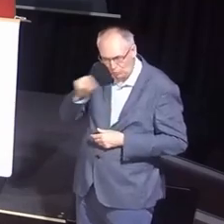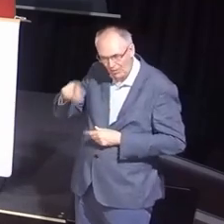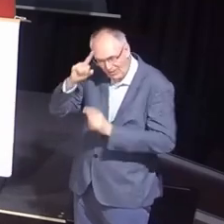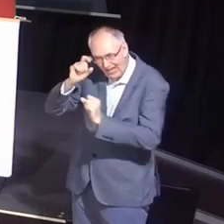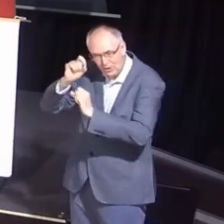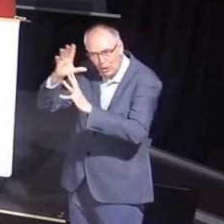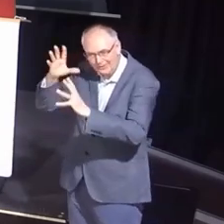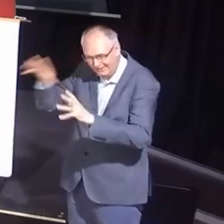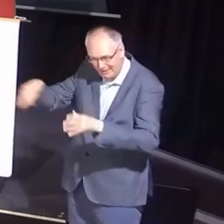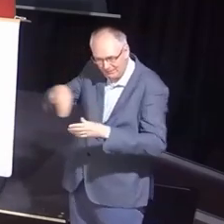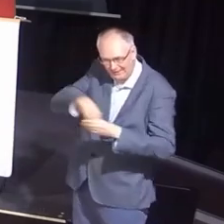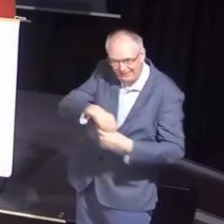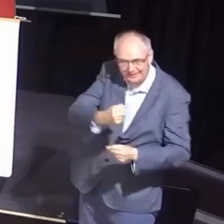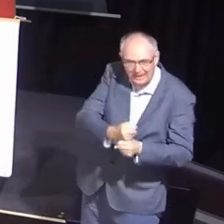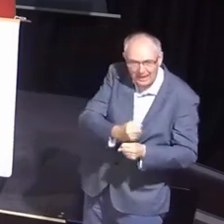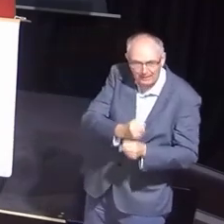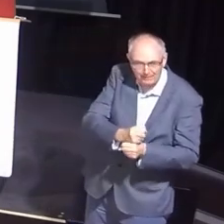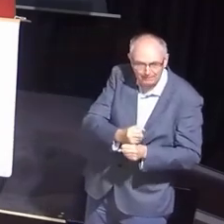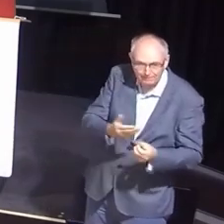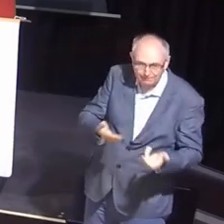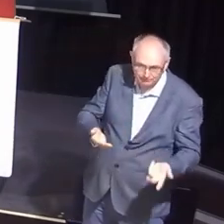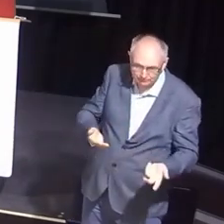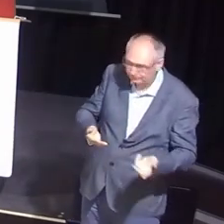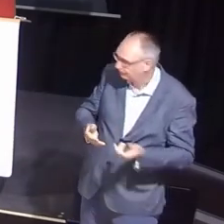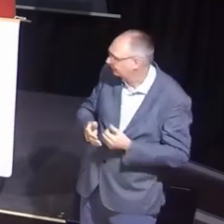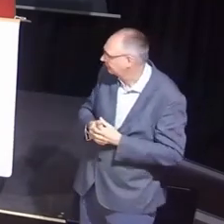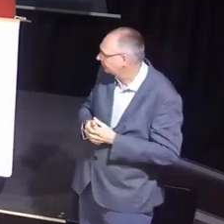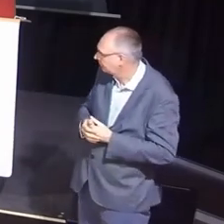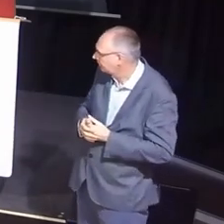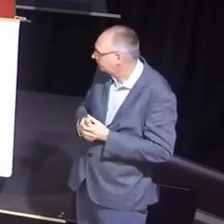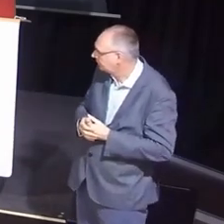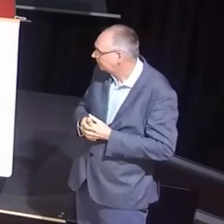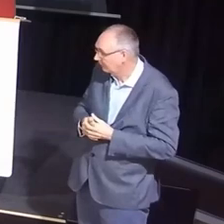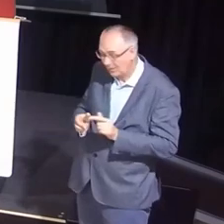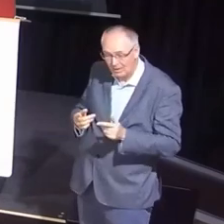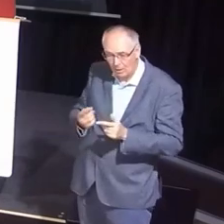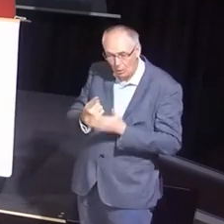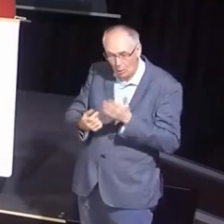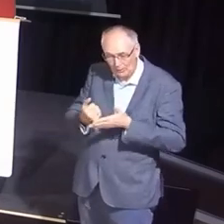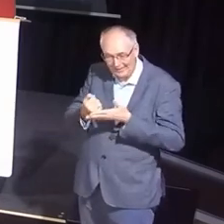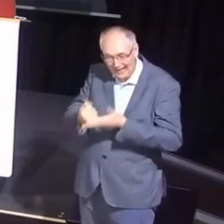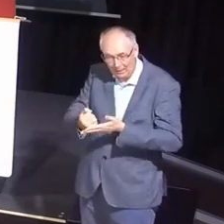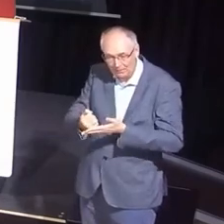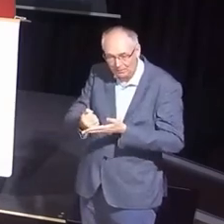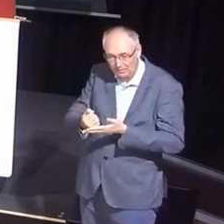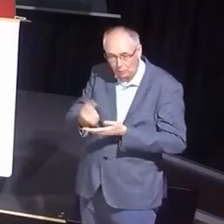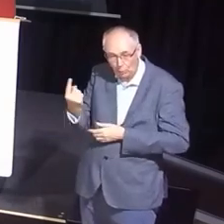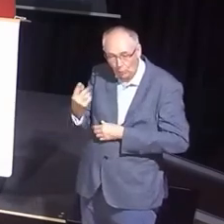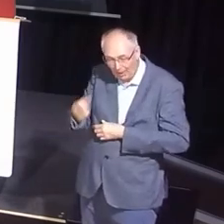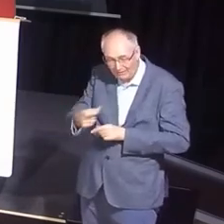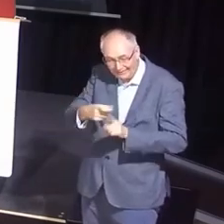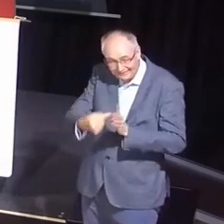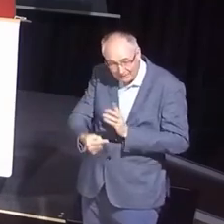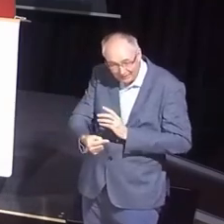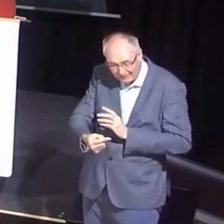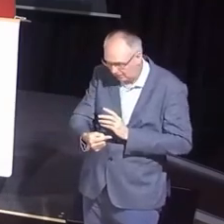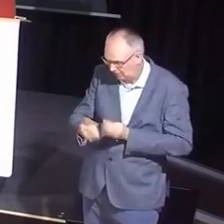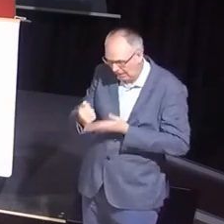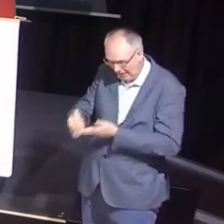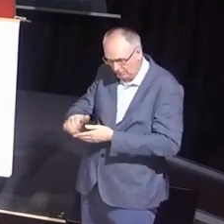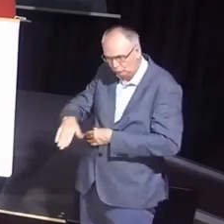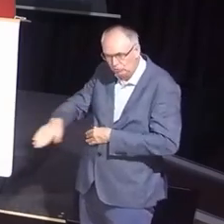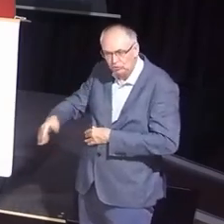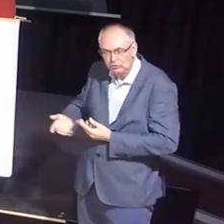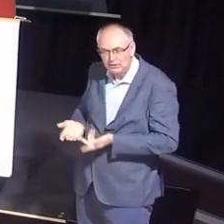in a much more effective process as well? And you think this is not necessarily just helping people with disabilities, it's also helping children, you know, getting